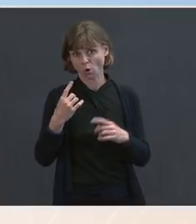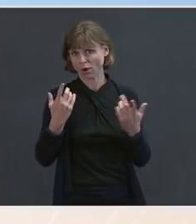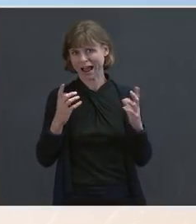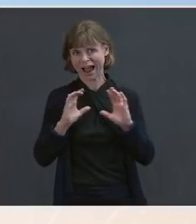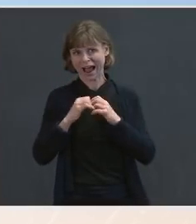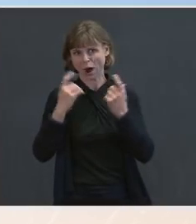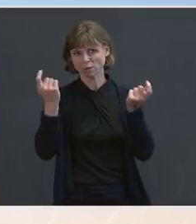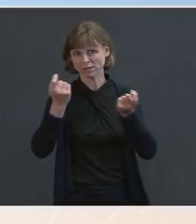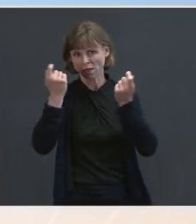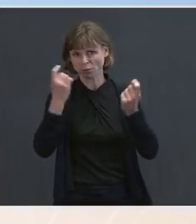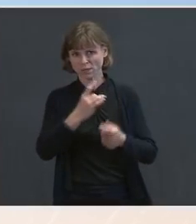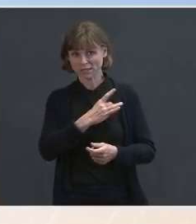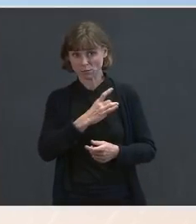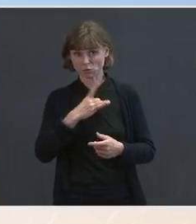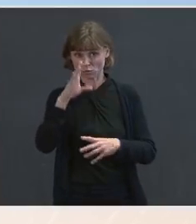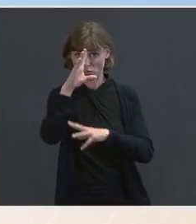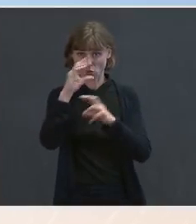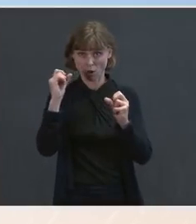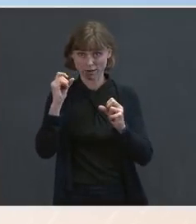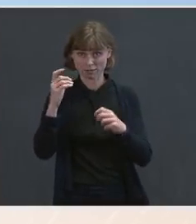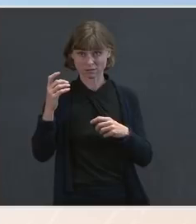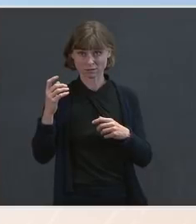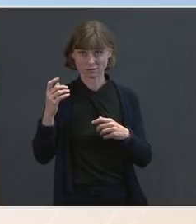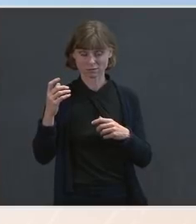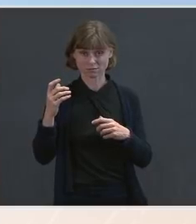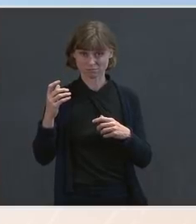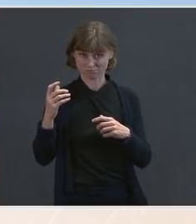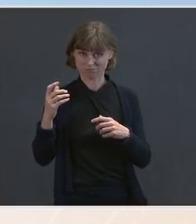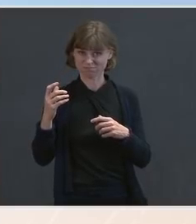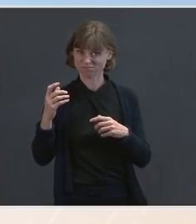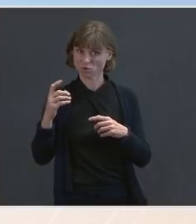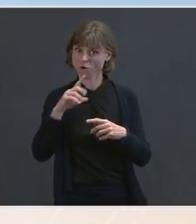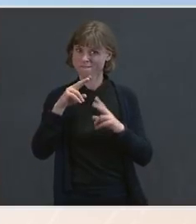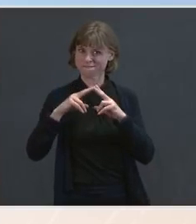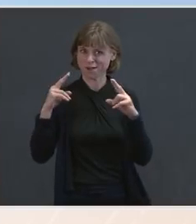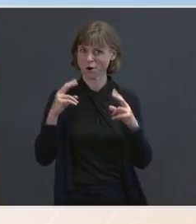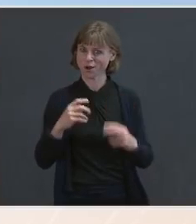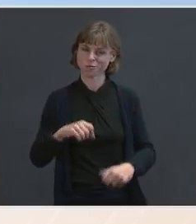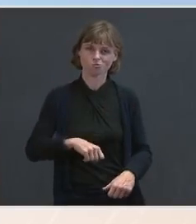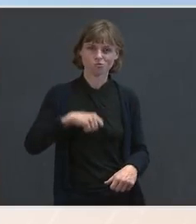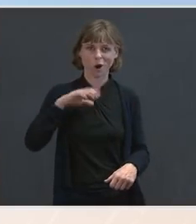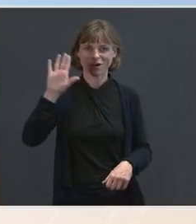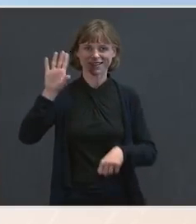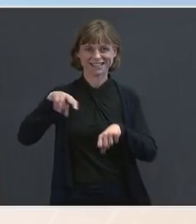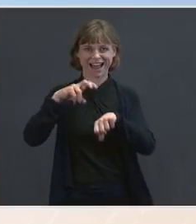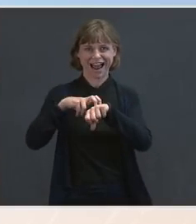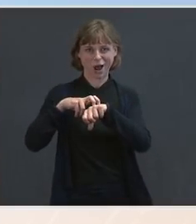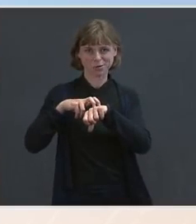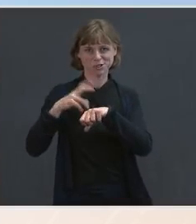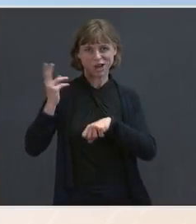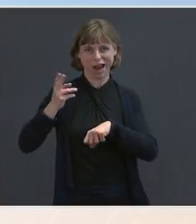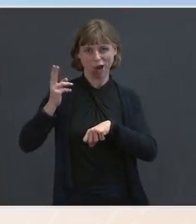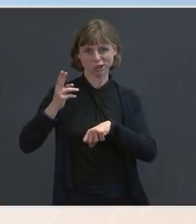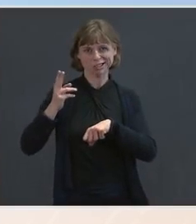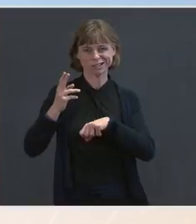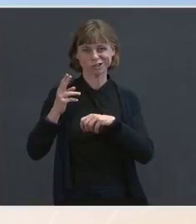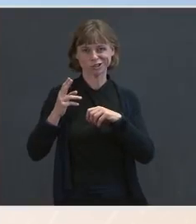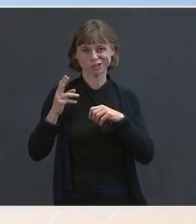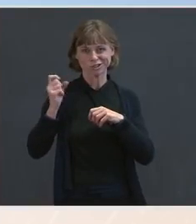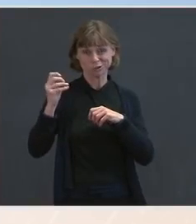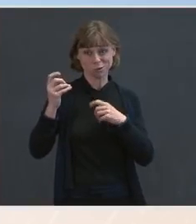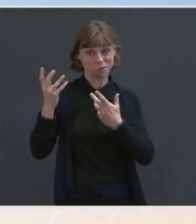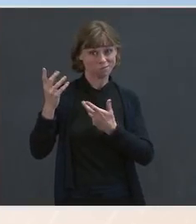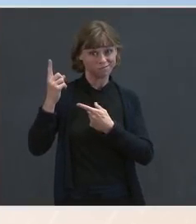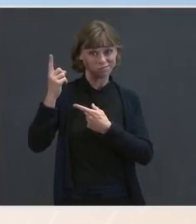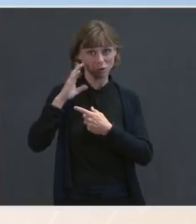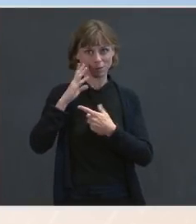Day? We do know that the President Biden, is very proud of his Irish heritage, and just wanted to know, do you have any update on the plans for that? I don't